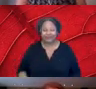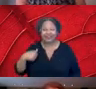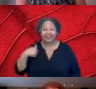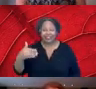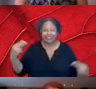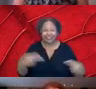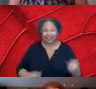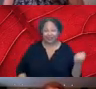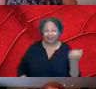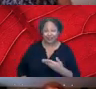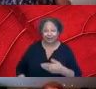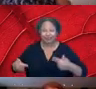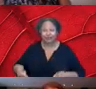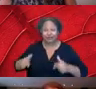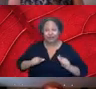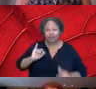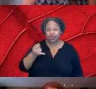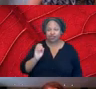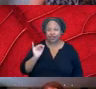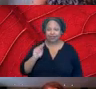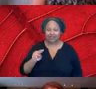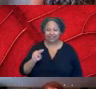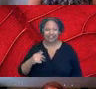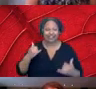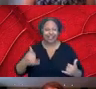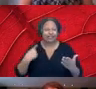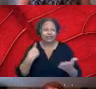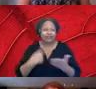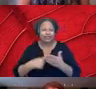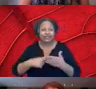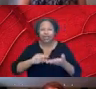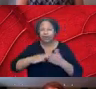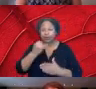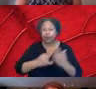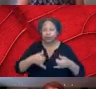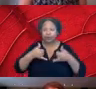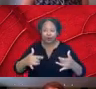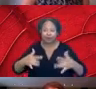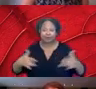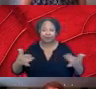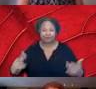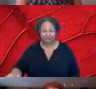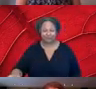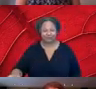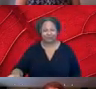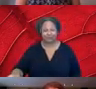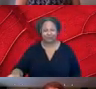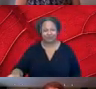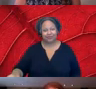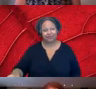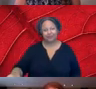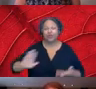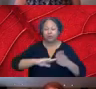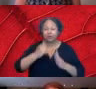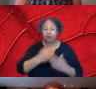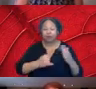All right, so now we're going to talk a little bit about the Community Arts Award. So the Community Arts Award is it's